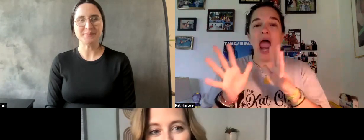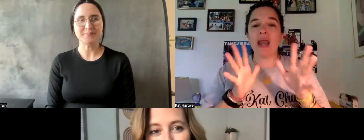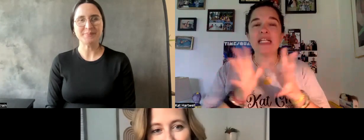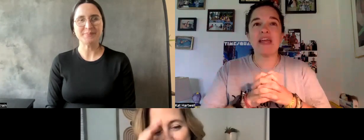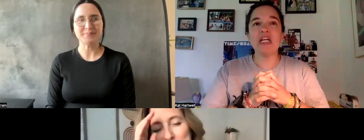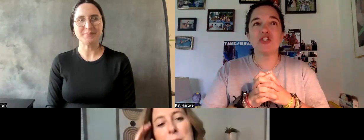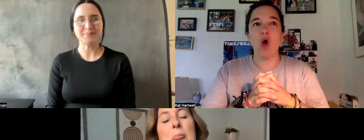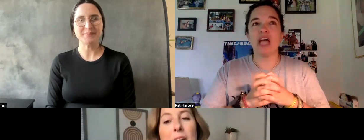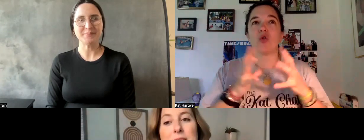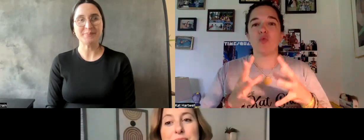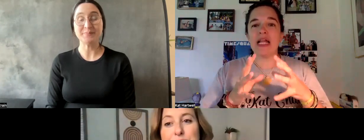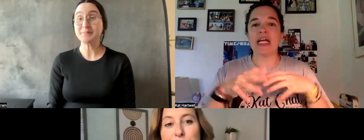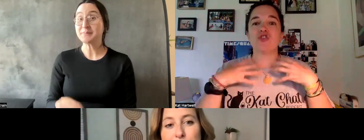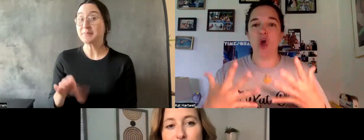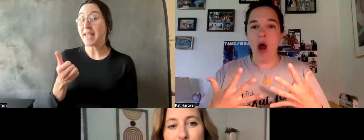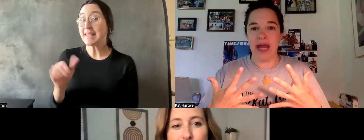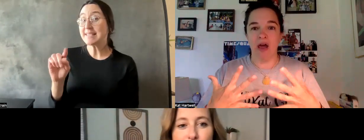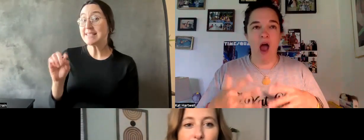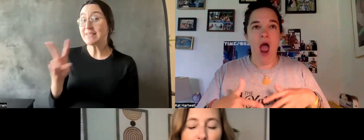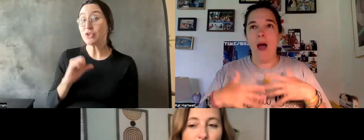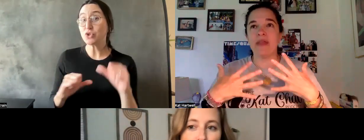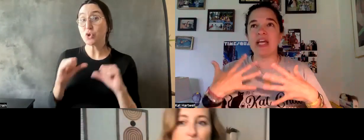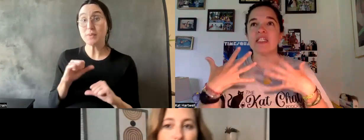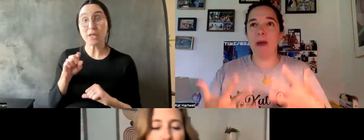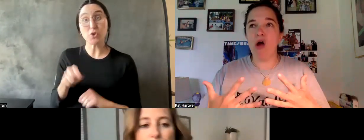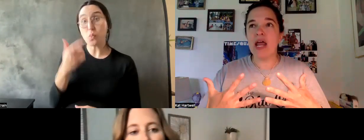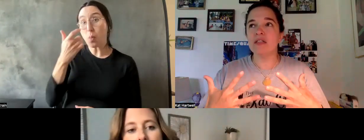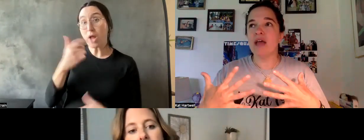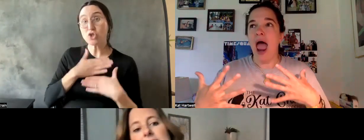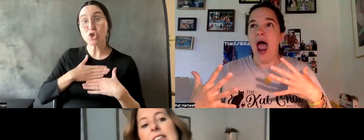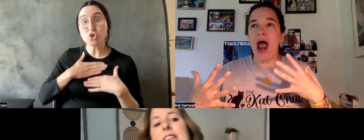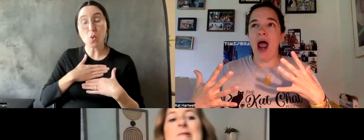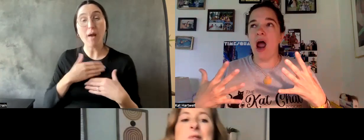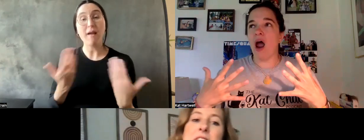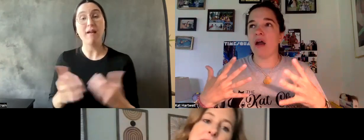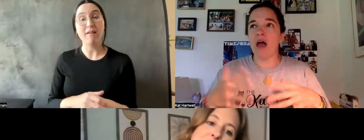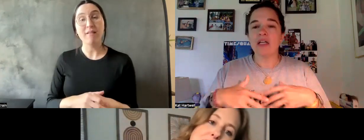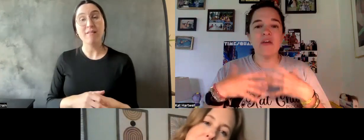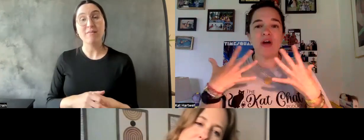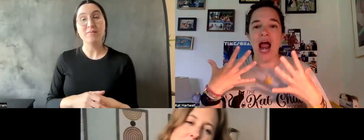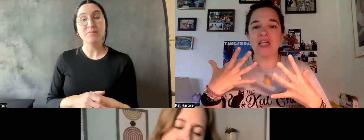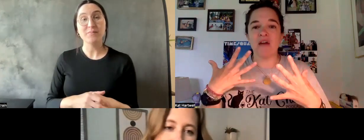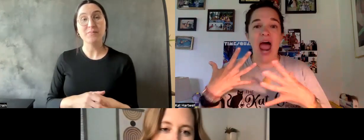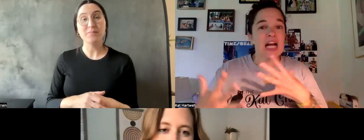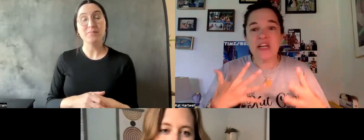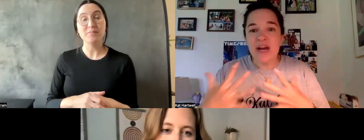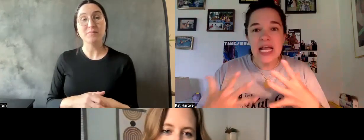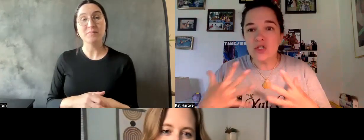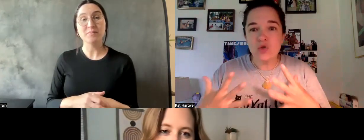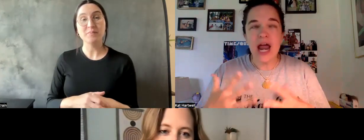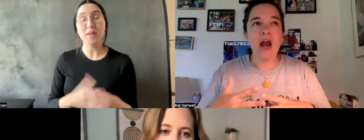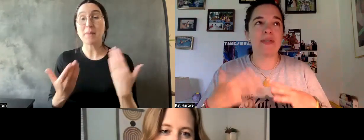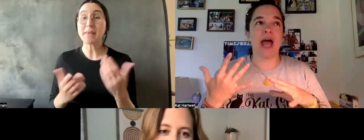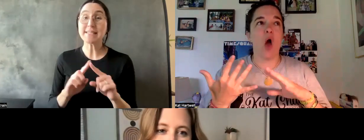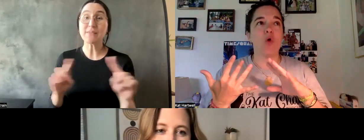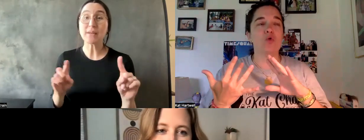Are there any TV shows that you really enjoyed? I mean, the experience and different kind of activity you